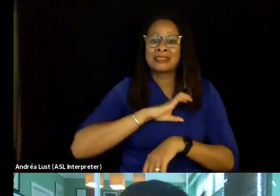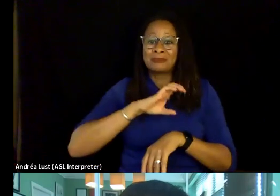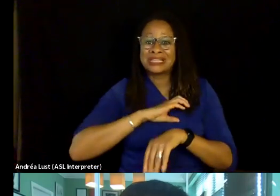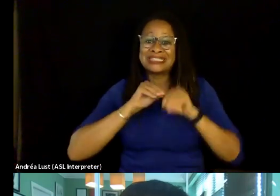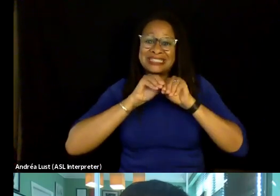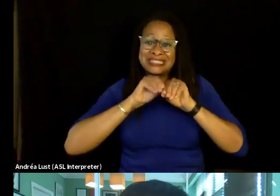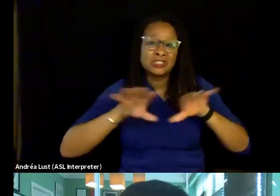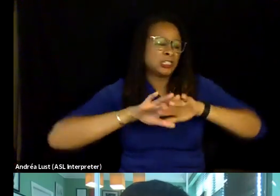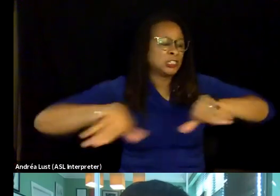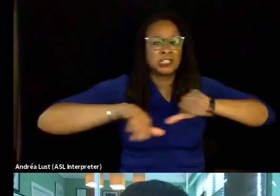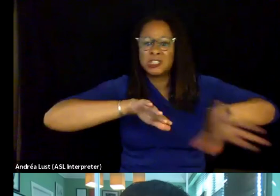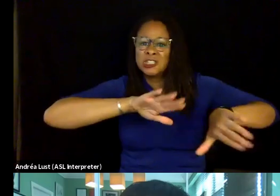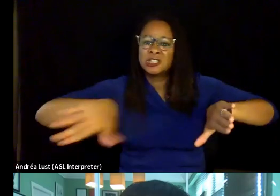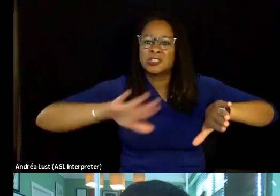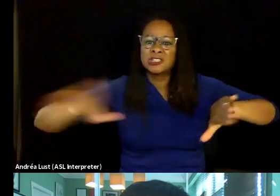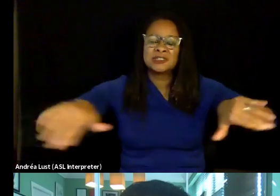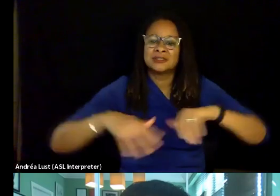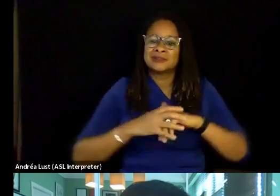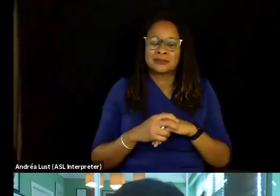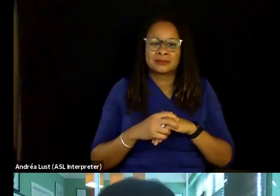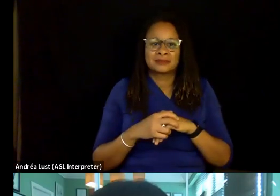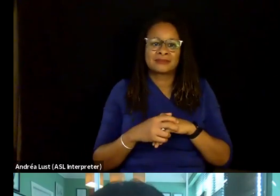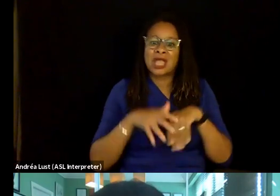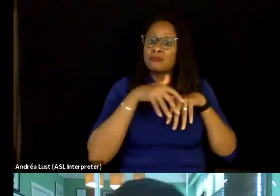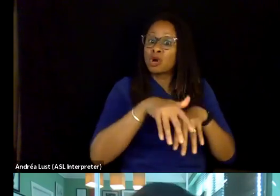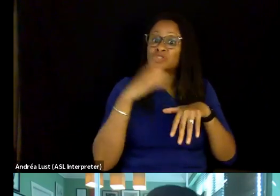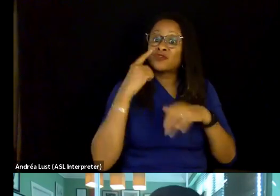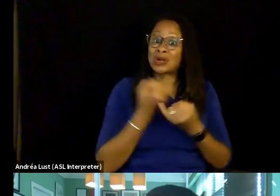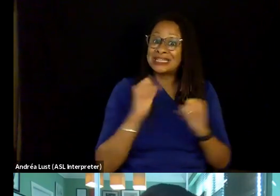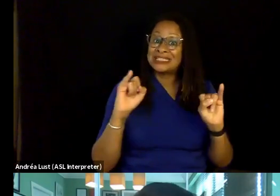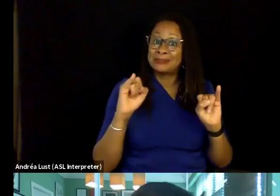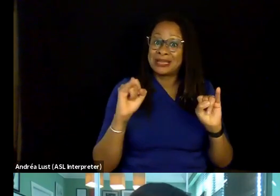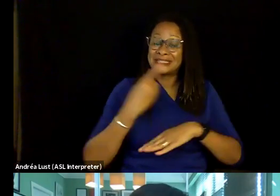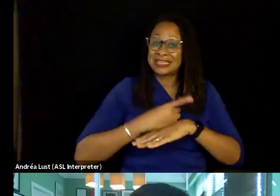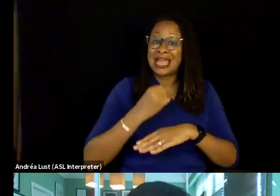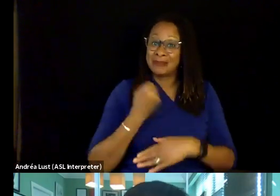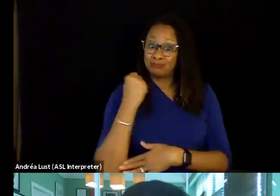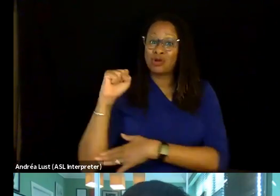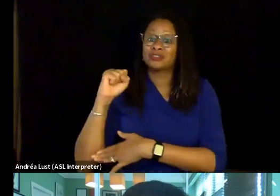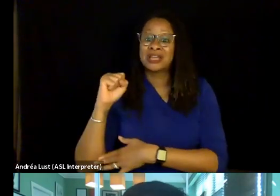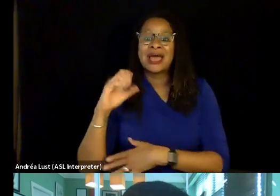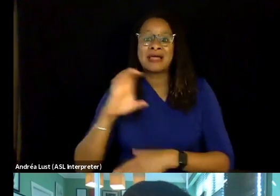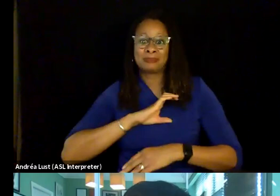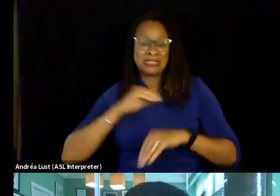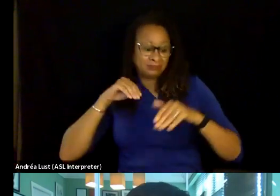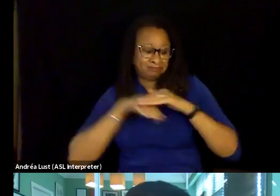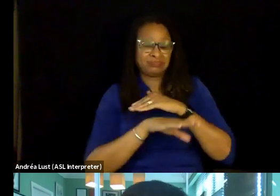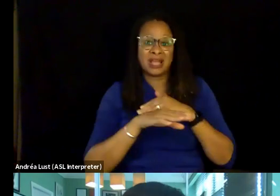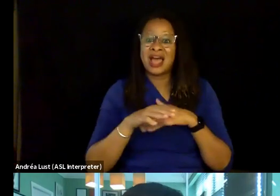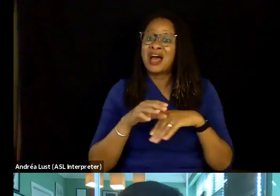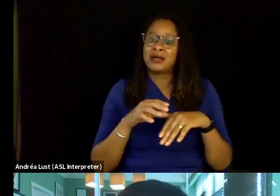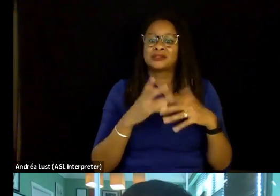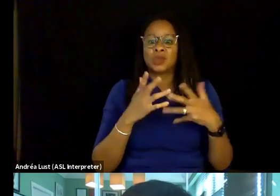dispersed them, right? A lot of the marching for independence and protests. They were dispersed by the police. They went home. The minute they got